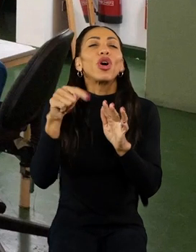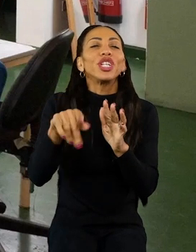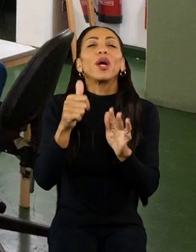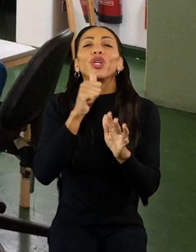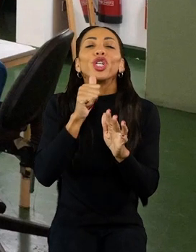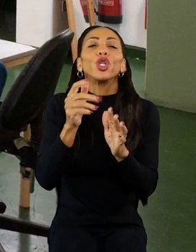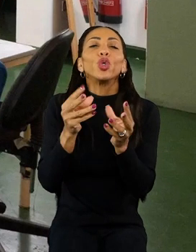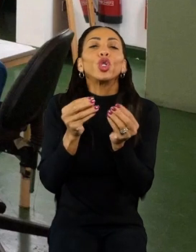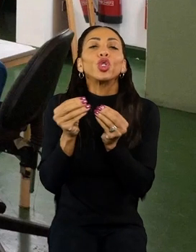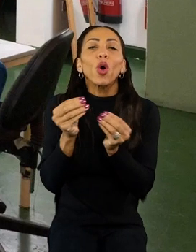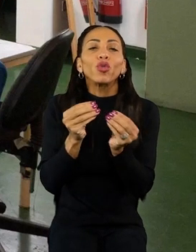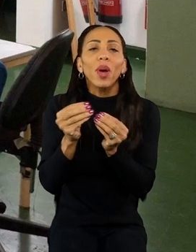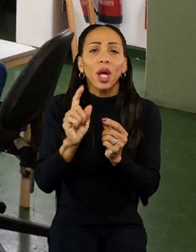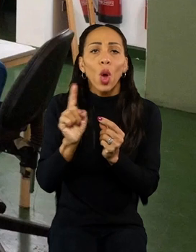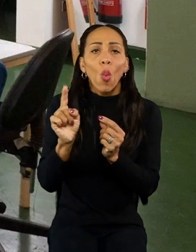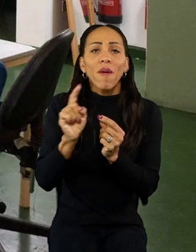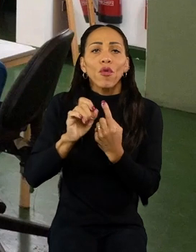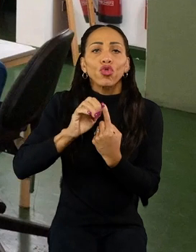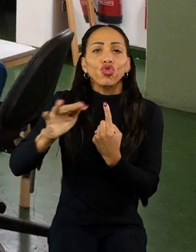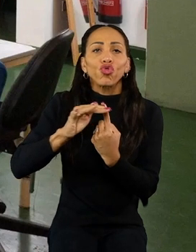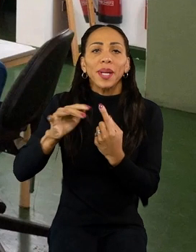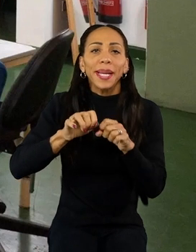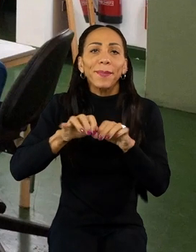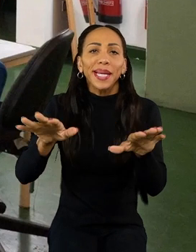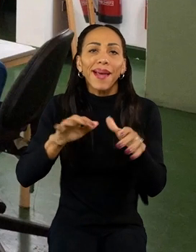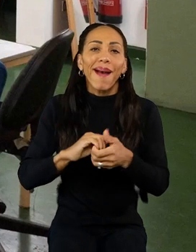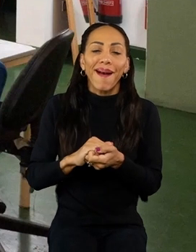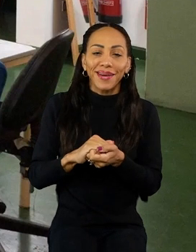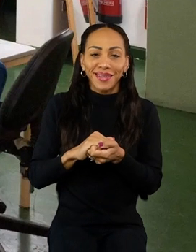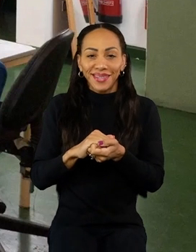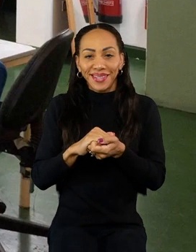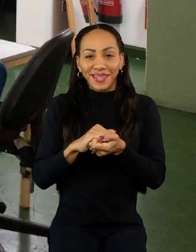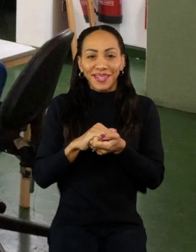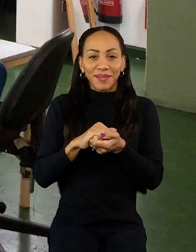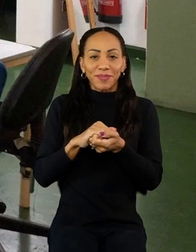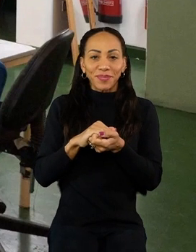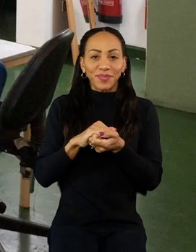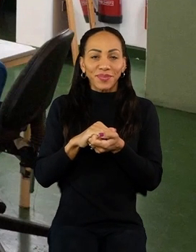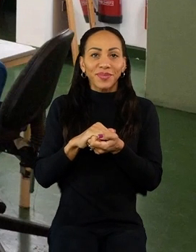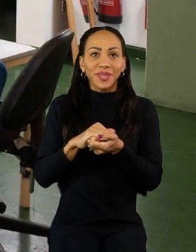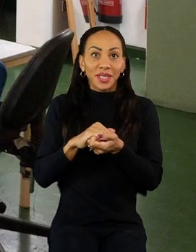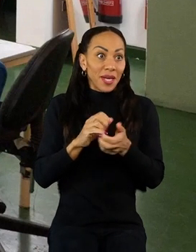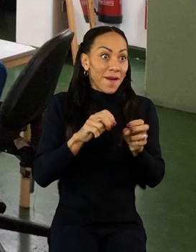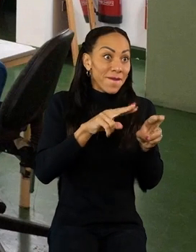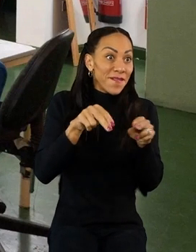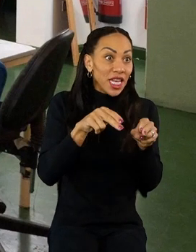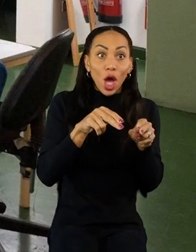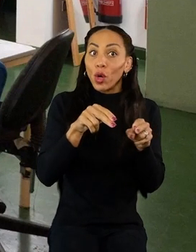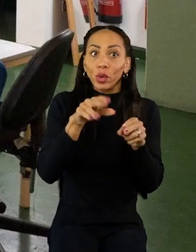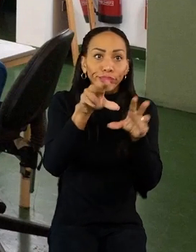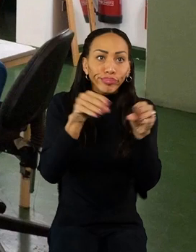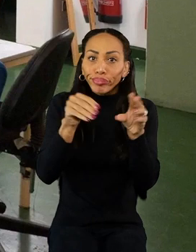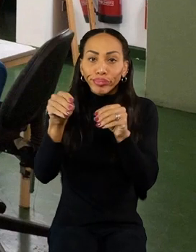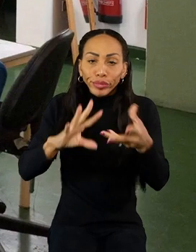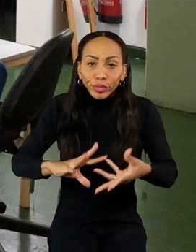use a particular bit of software to do our streaming media and to composite all